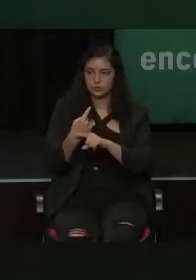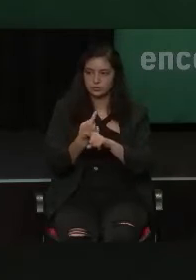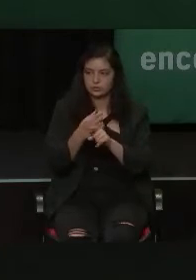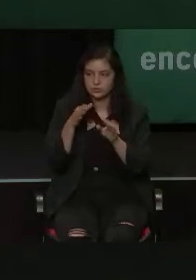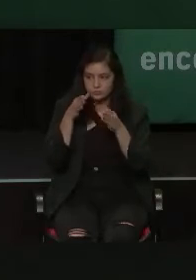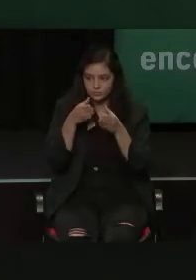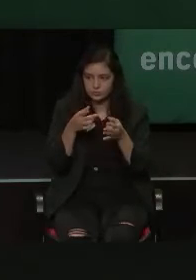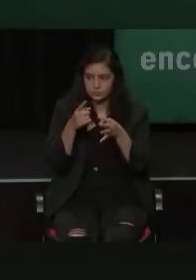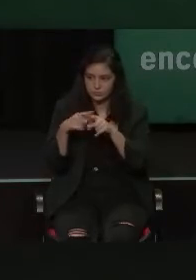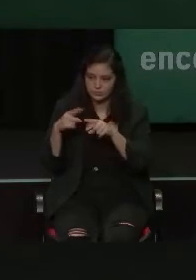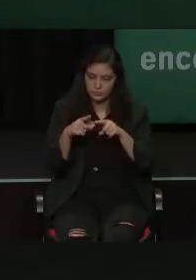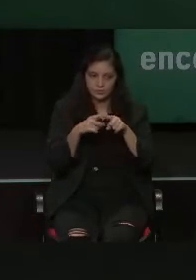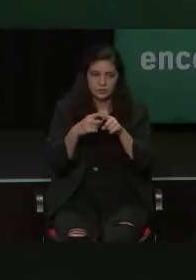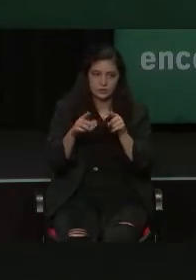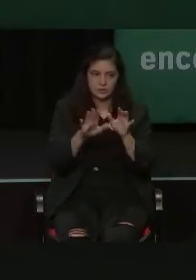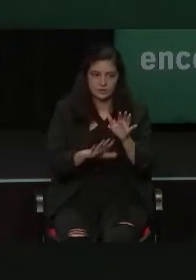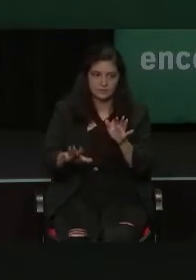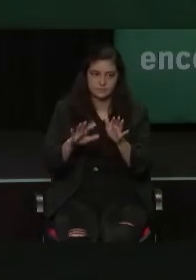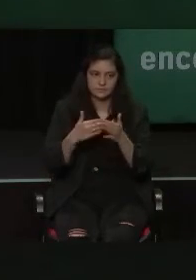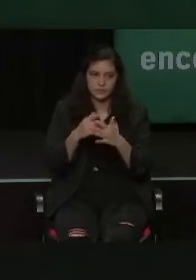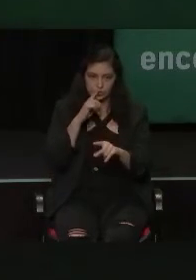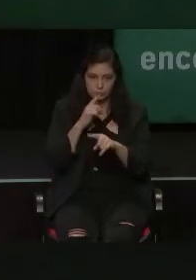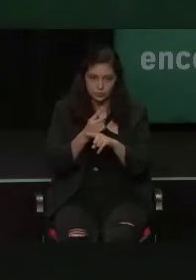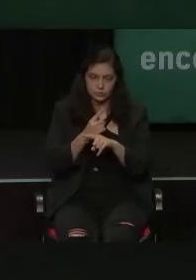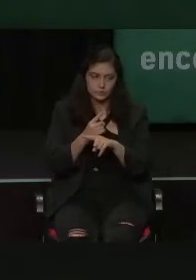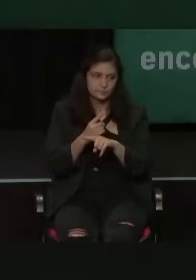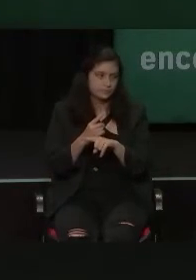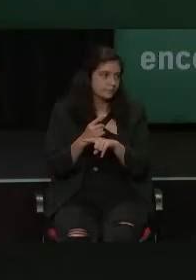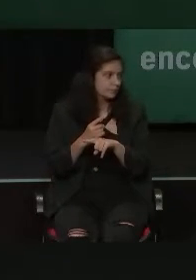target multiple targets on the cells at the same time,